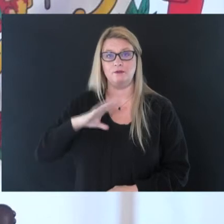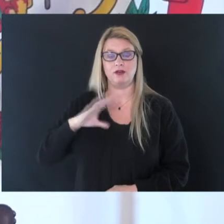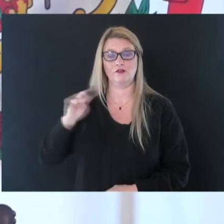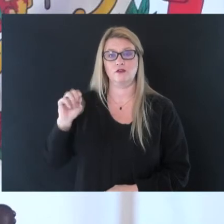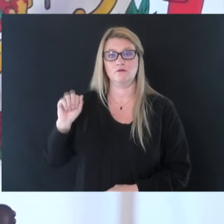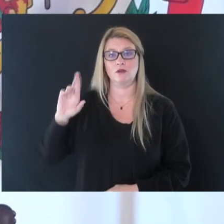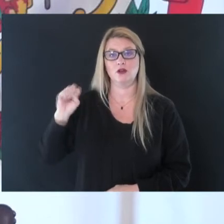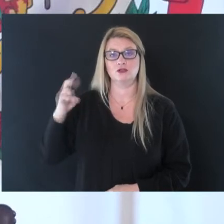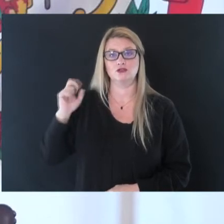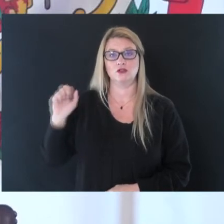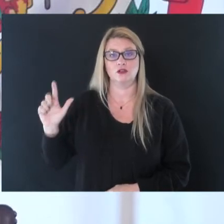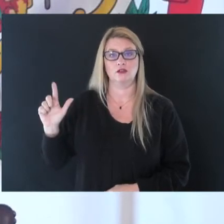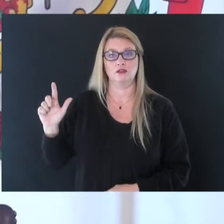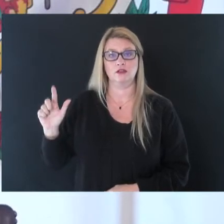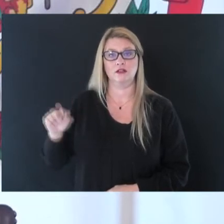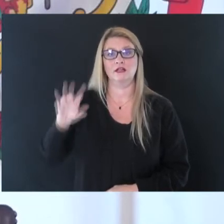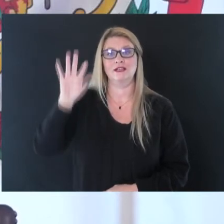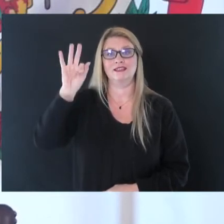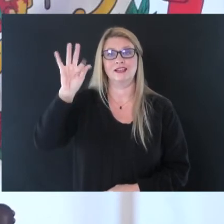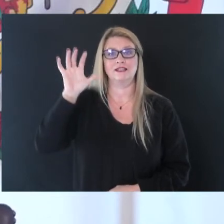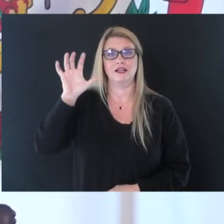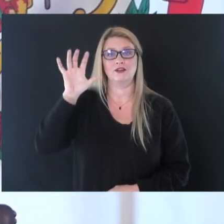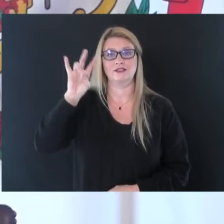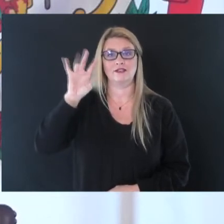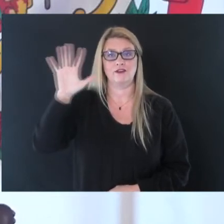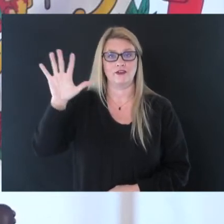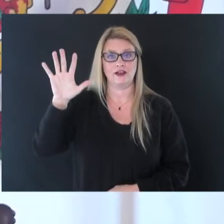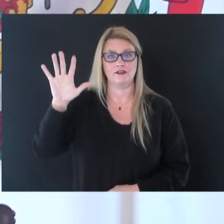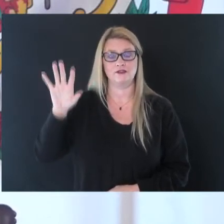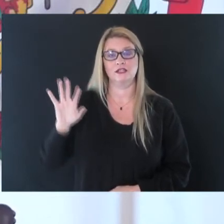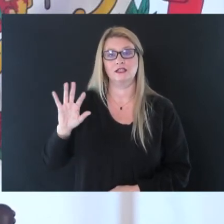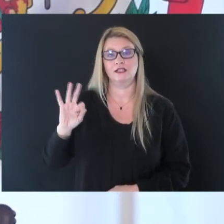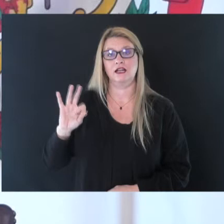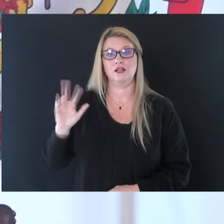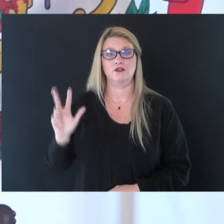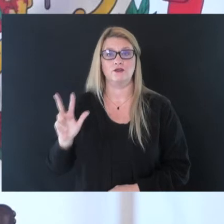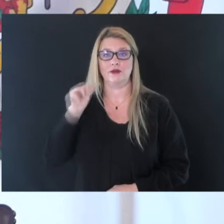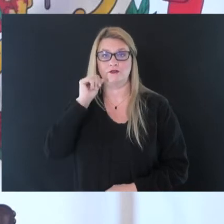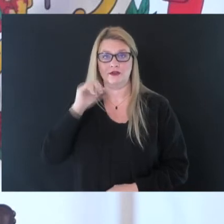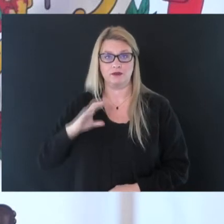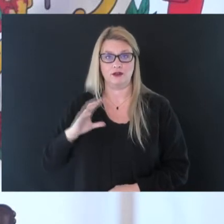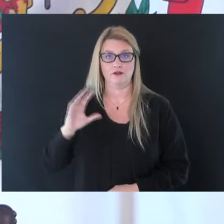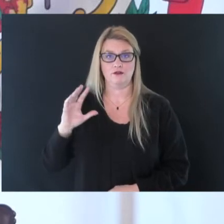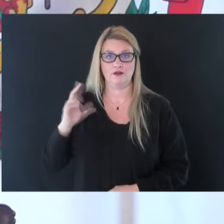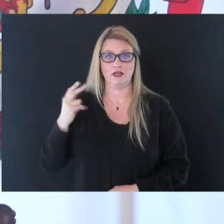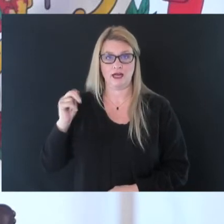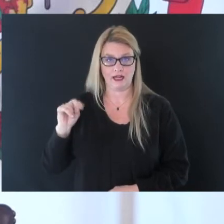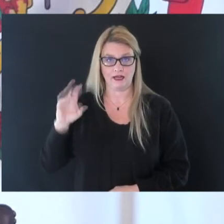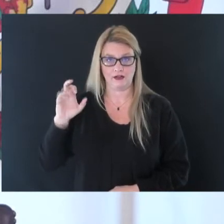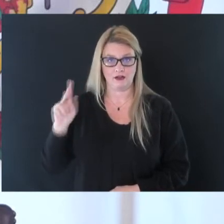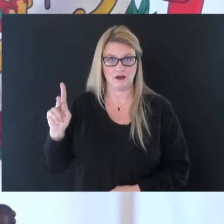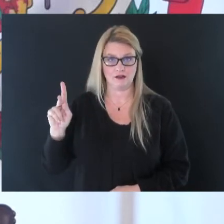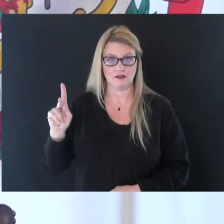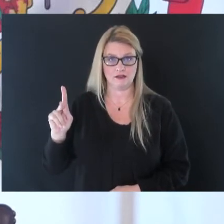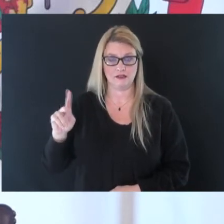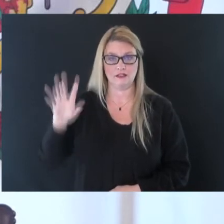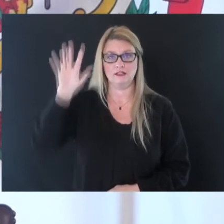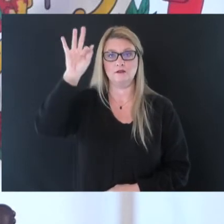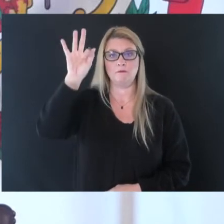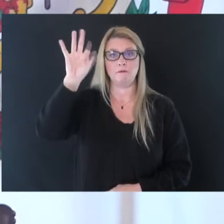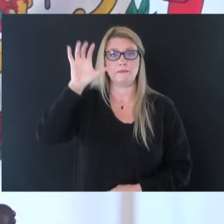Marshall County. Our 1975th death is a 93-year-old female from Hancock County.